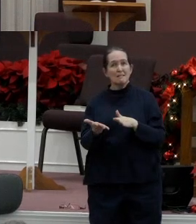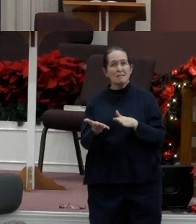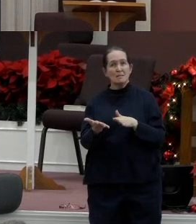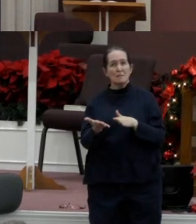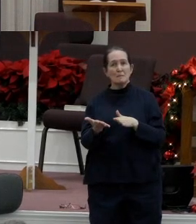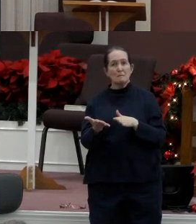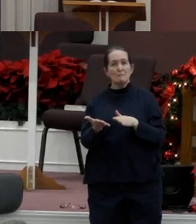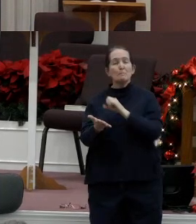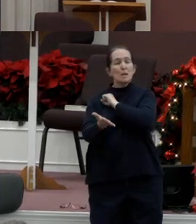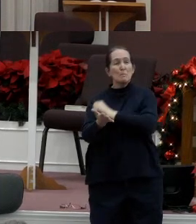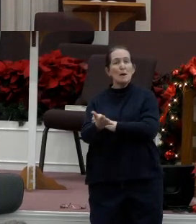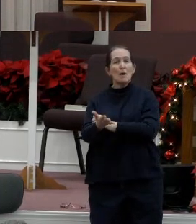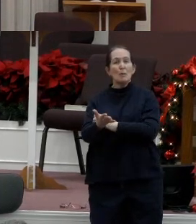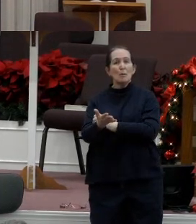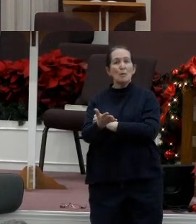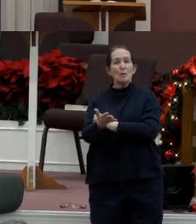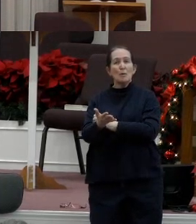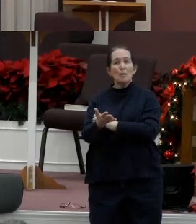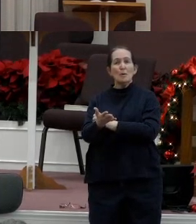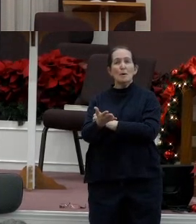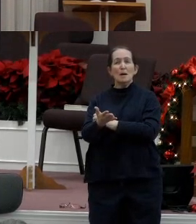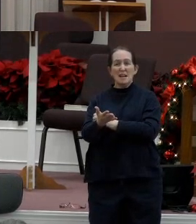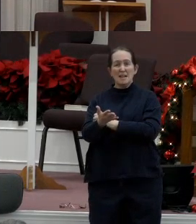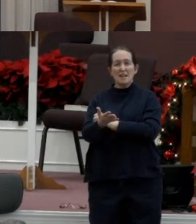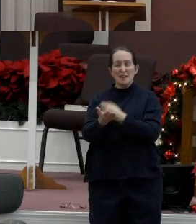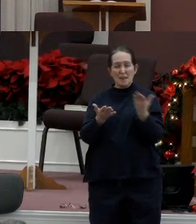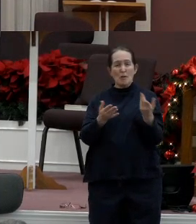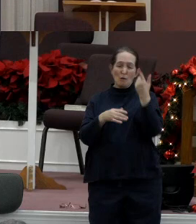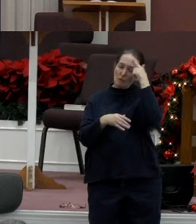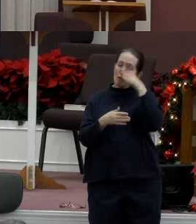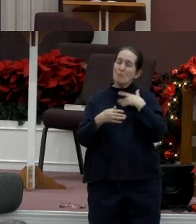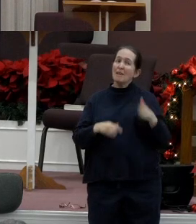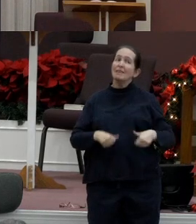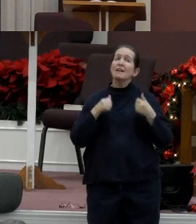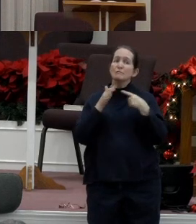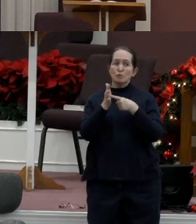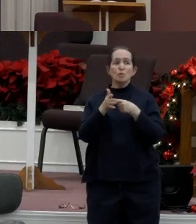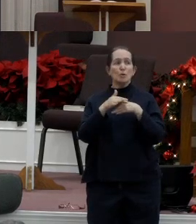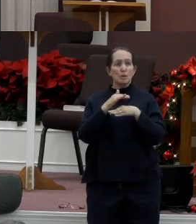and the power available for my life shown in the resurrection.